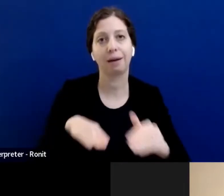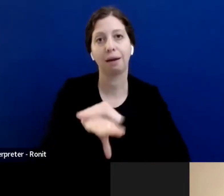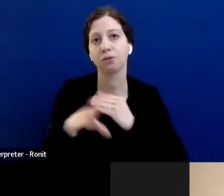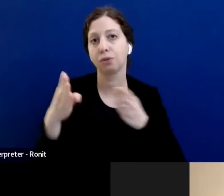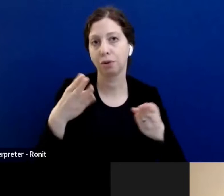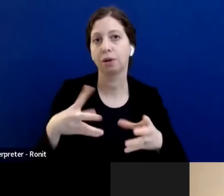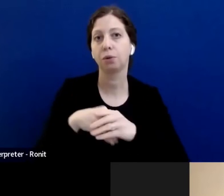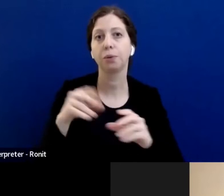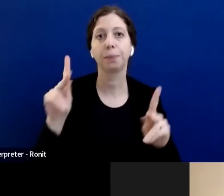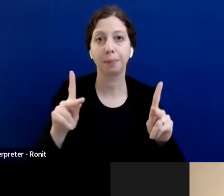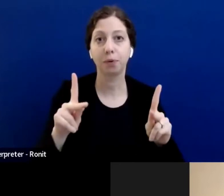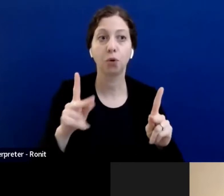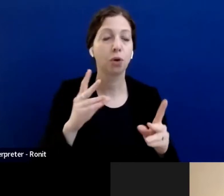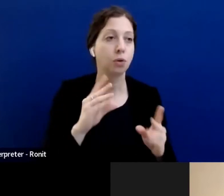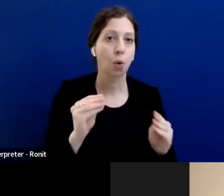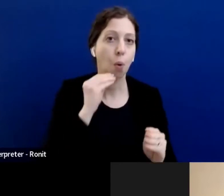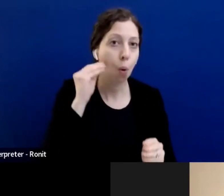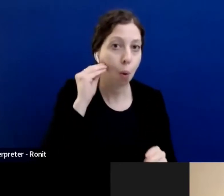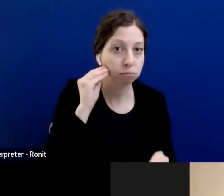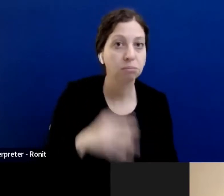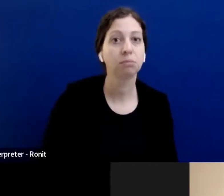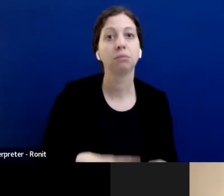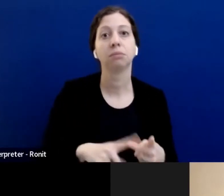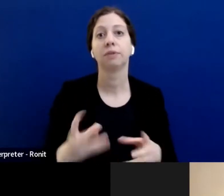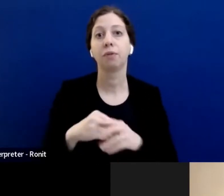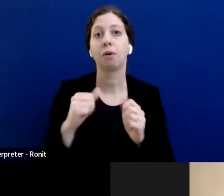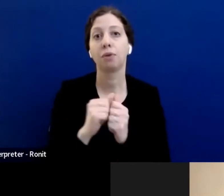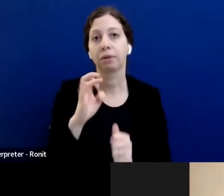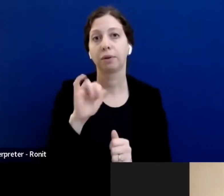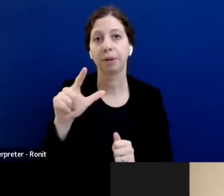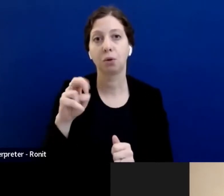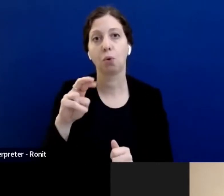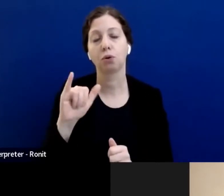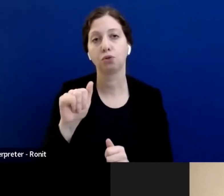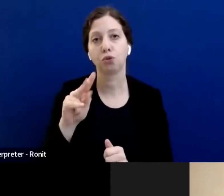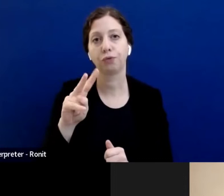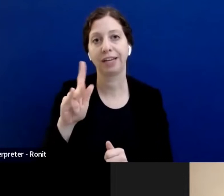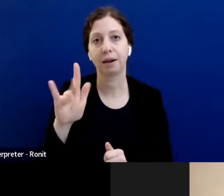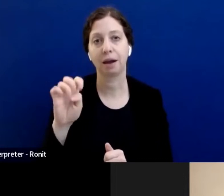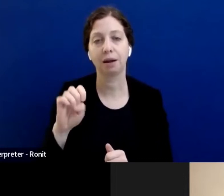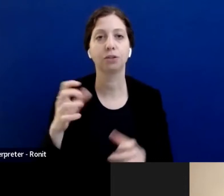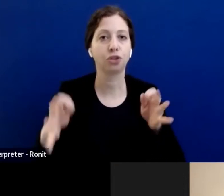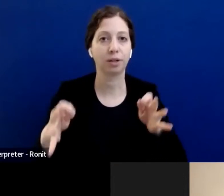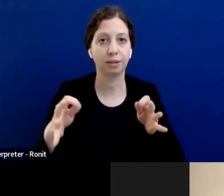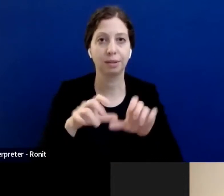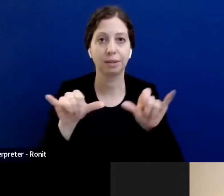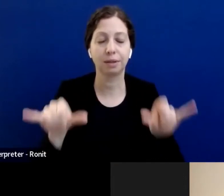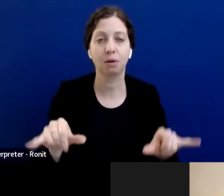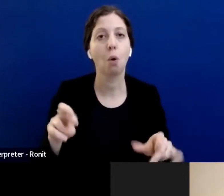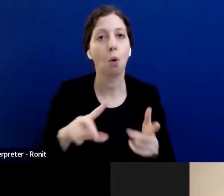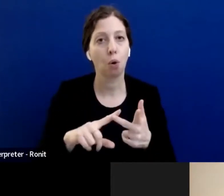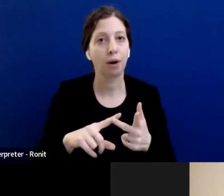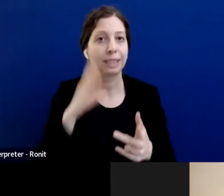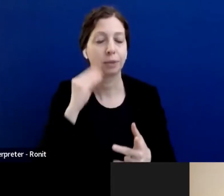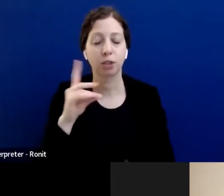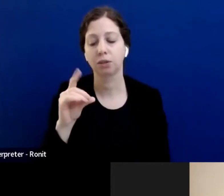includes people who are homeless, who have been involved in the criminal or juvenile justice systems, or who have experienced domestic